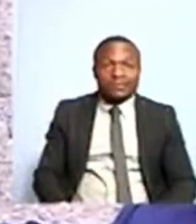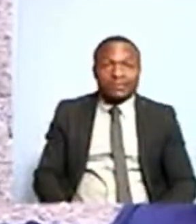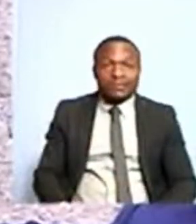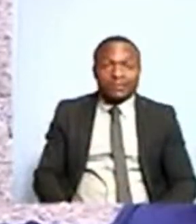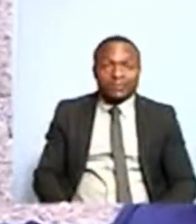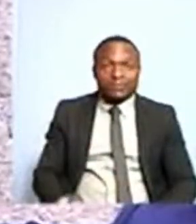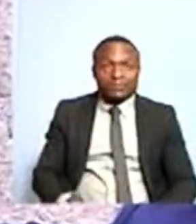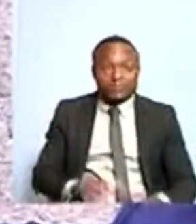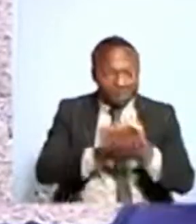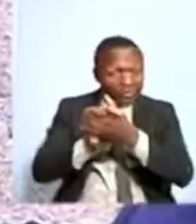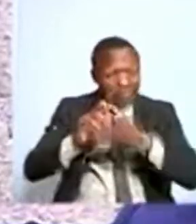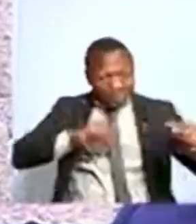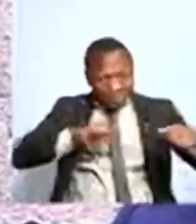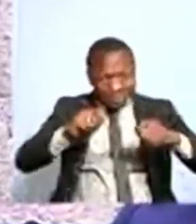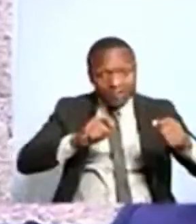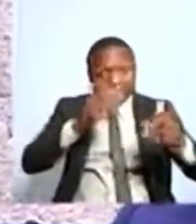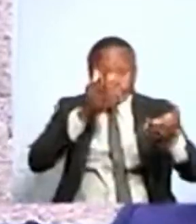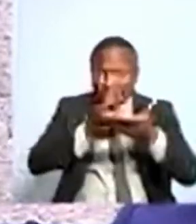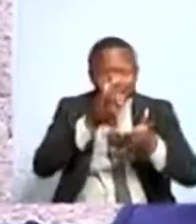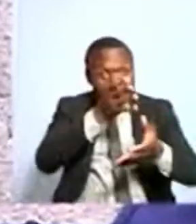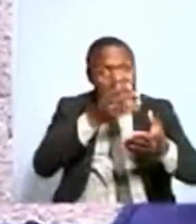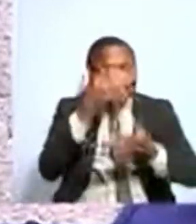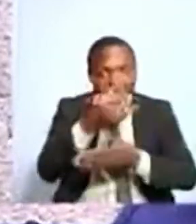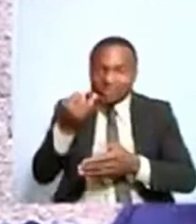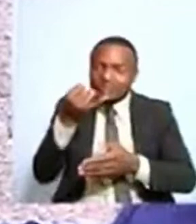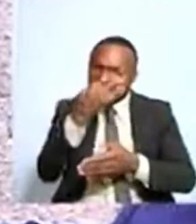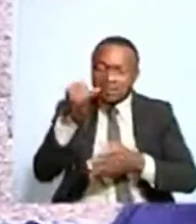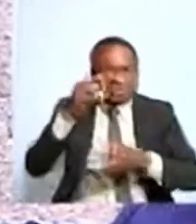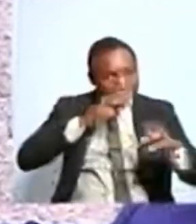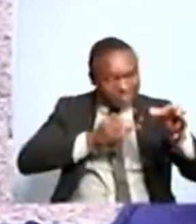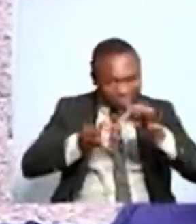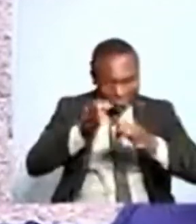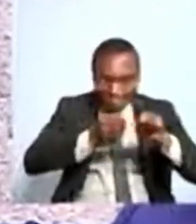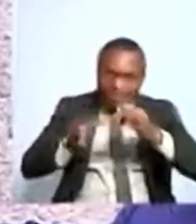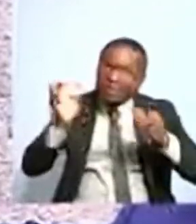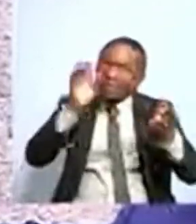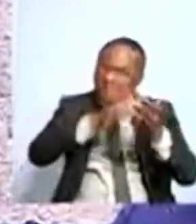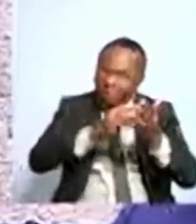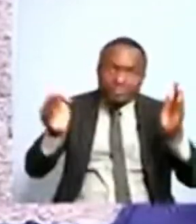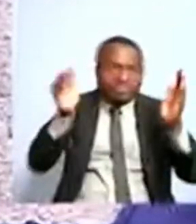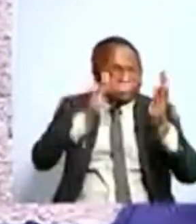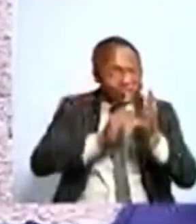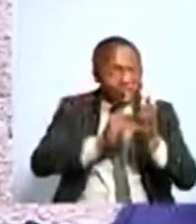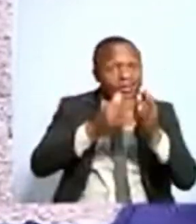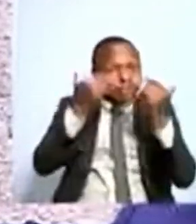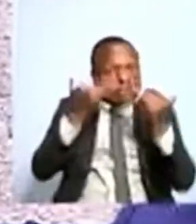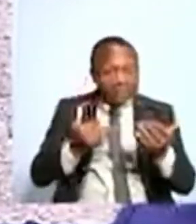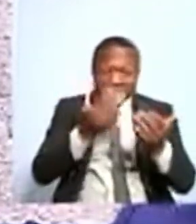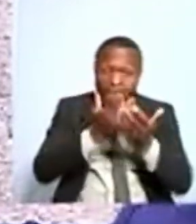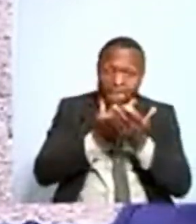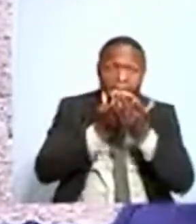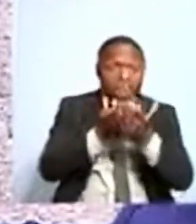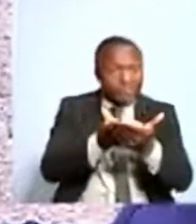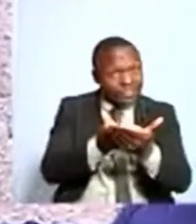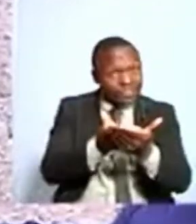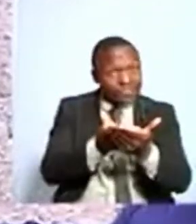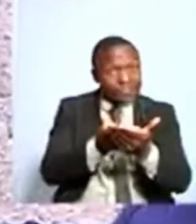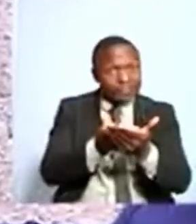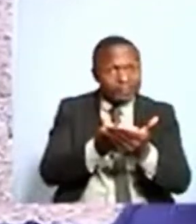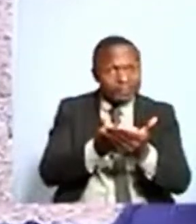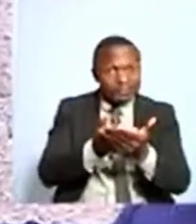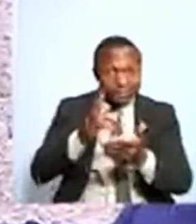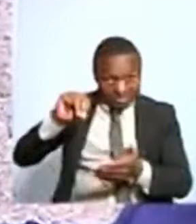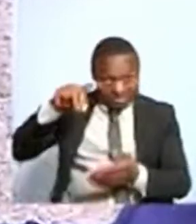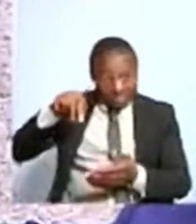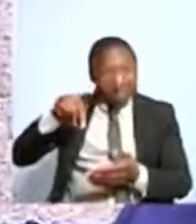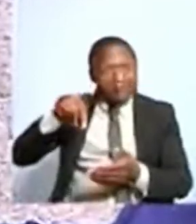in. And these matters have been explained over and over. Now, the specific submission that my colleague is seeking to